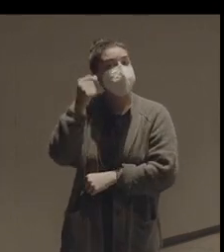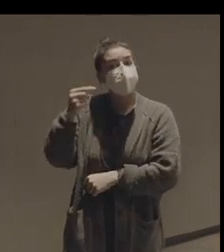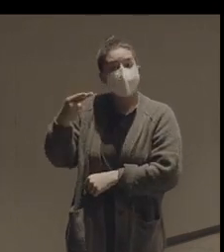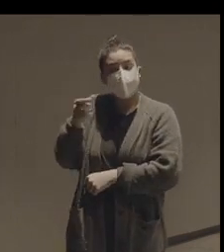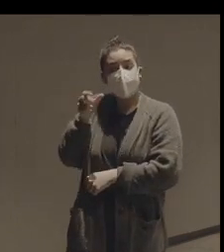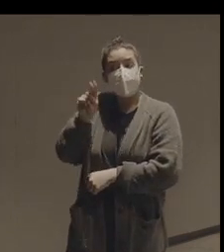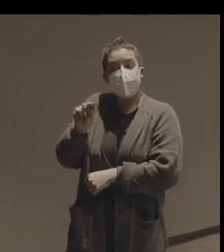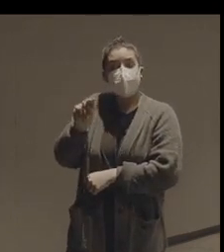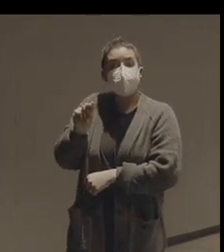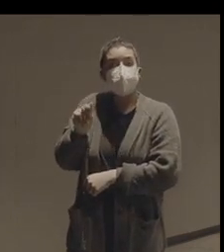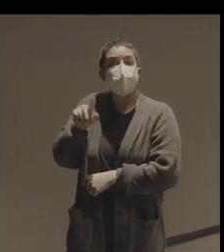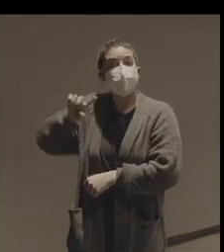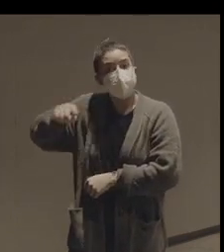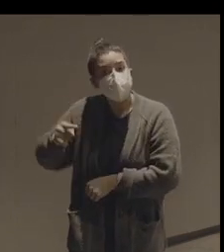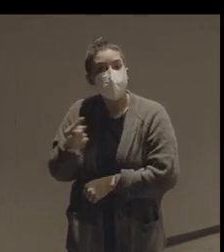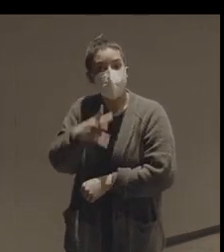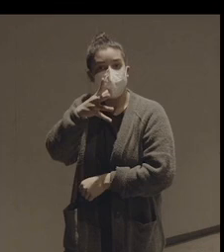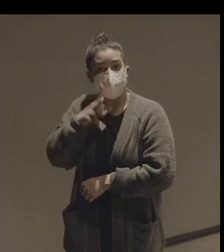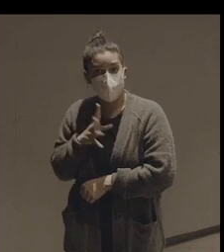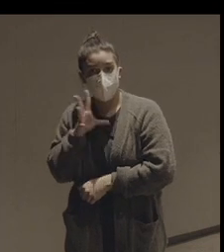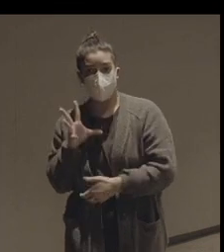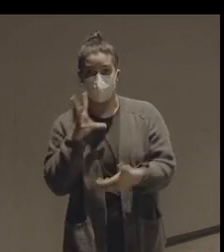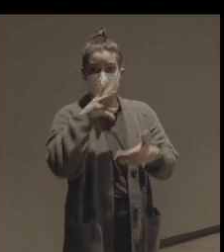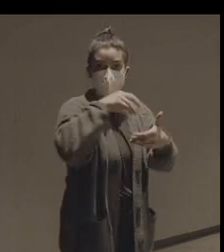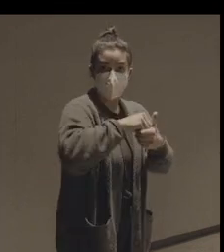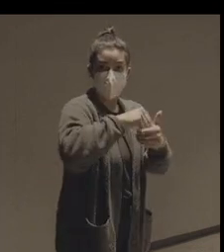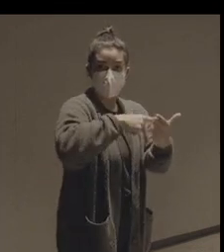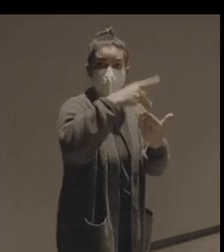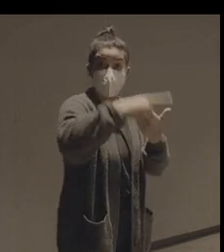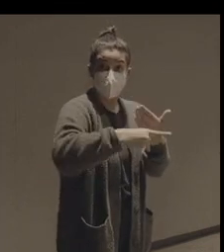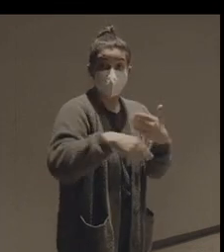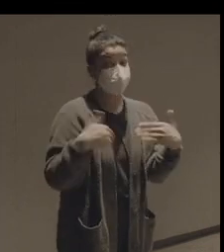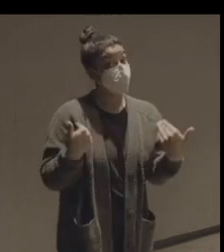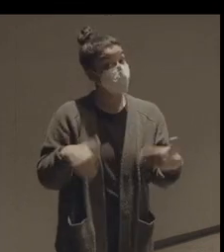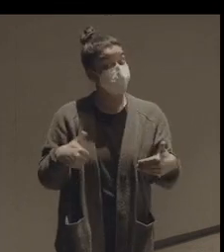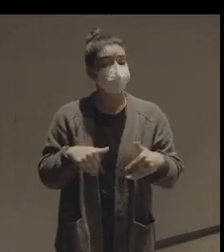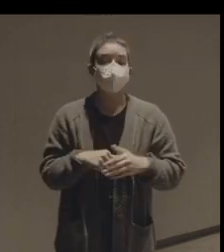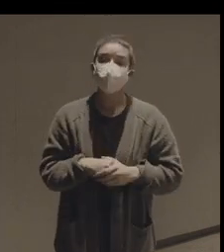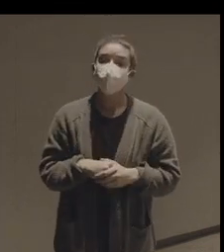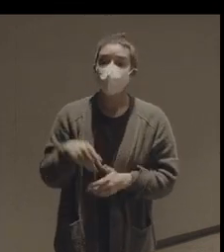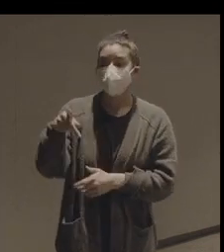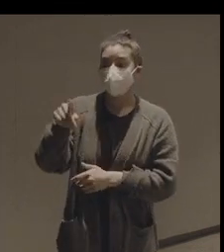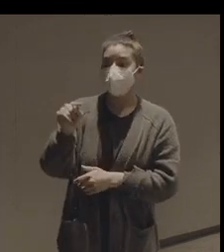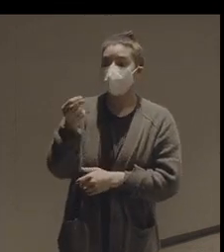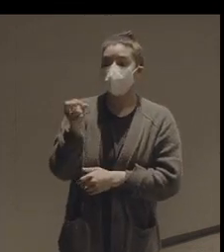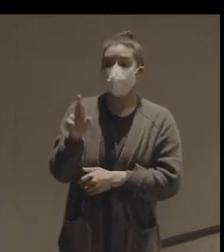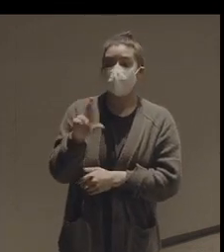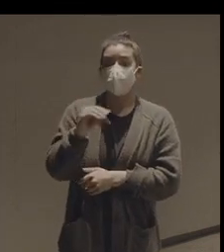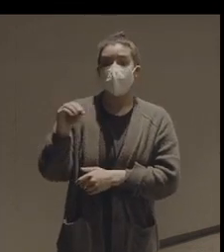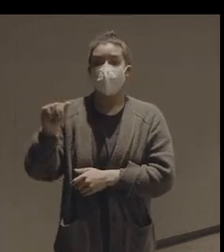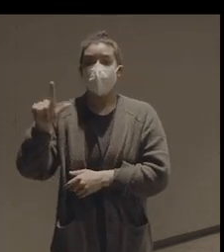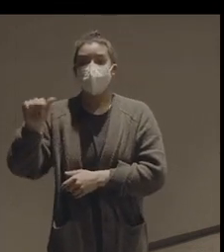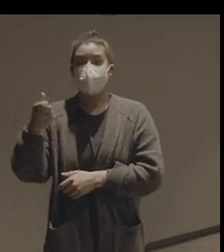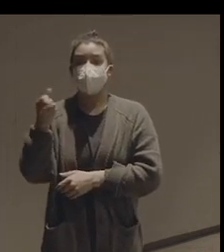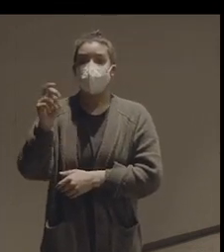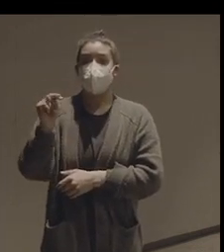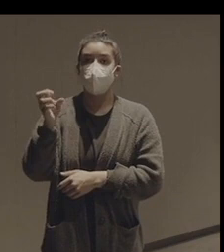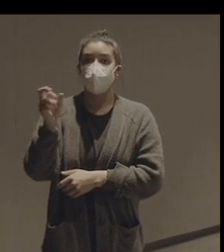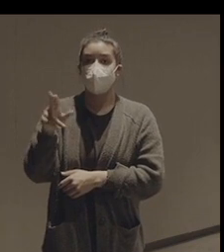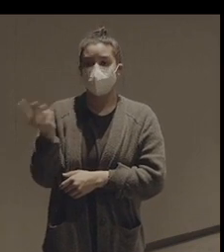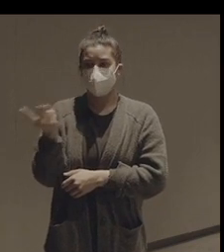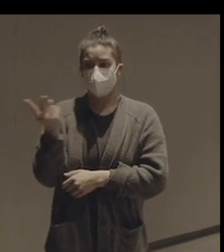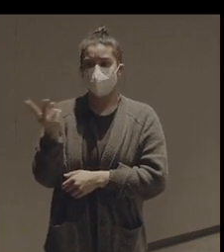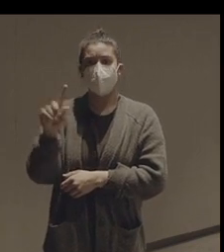art and technology programs at the time. Pashgian and artist Peter Alexander were among the artists in residence working with the chemical engineering